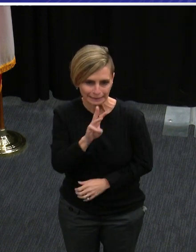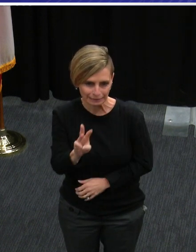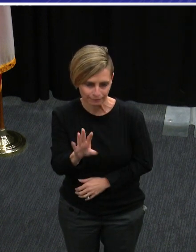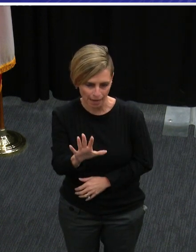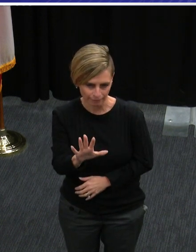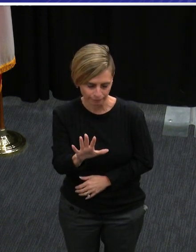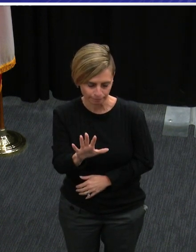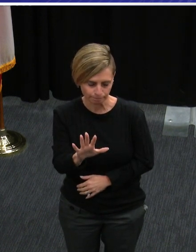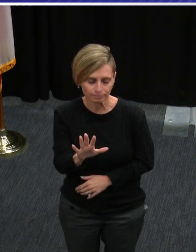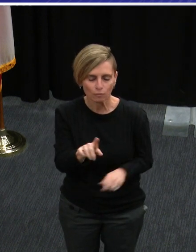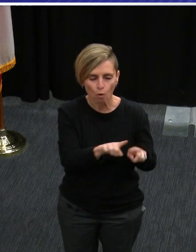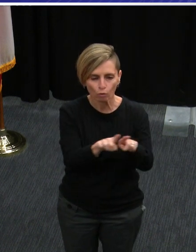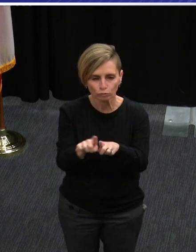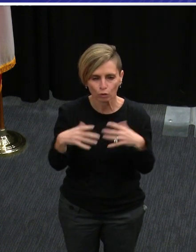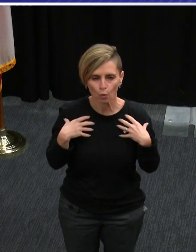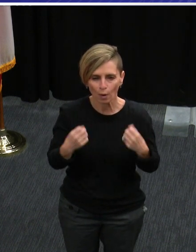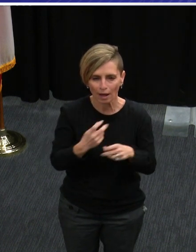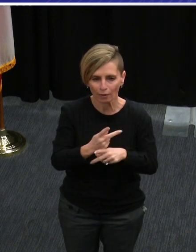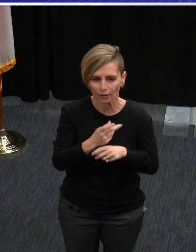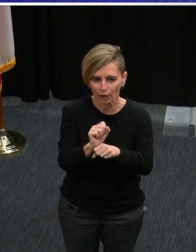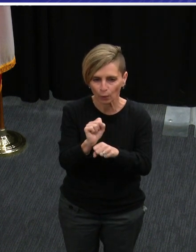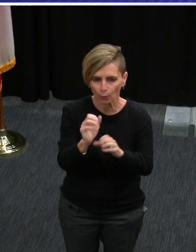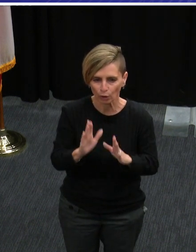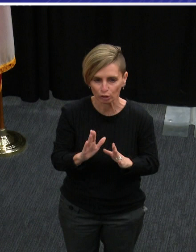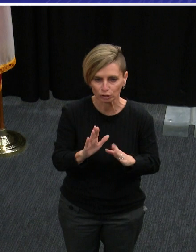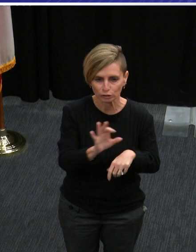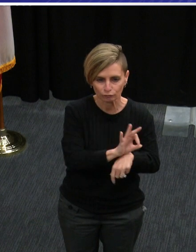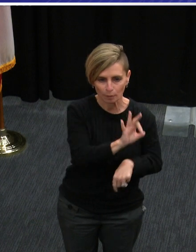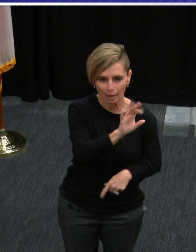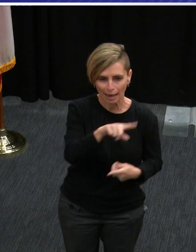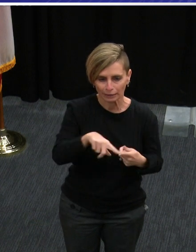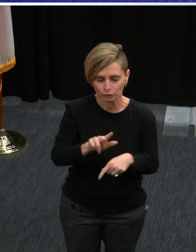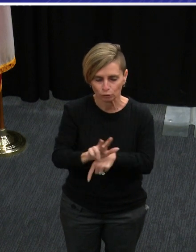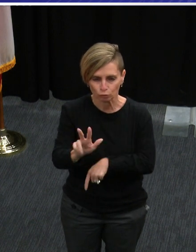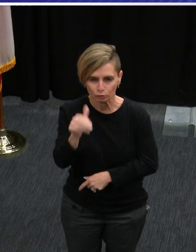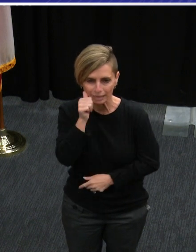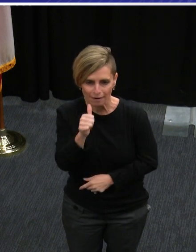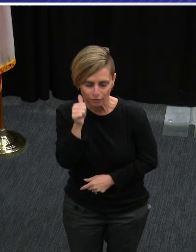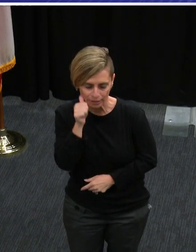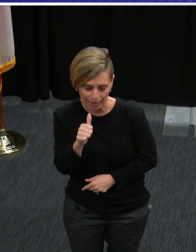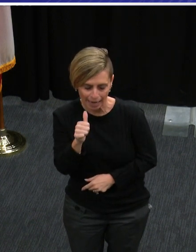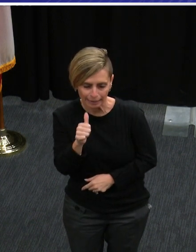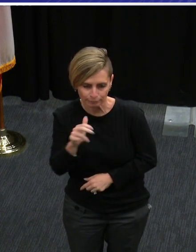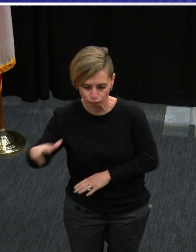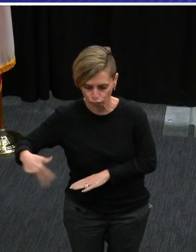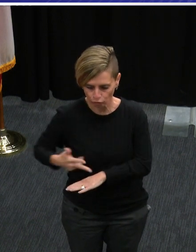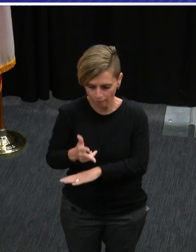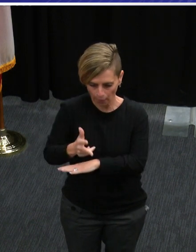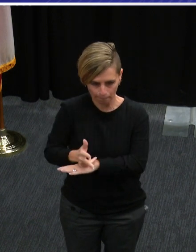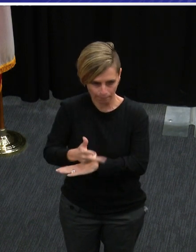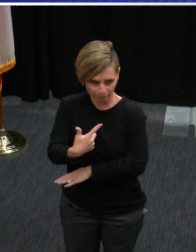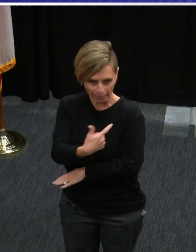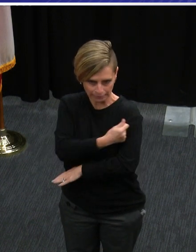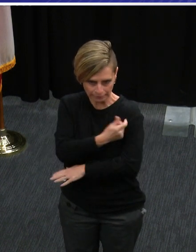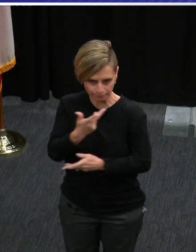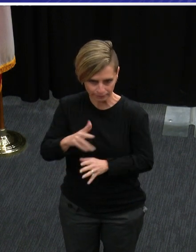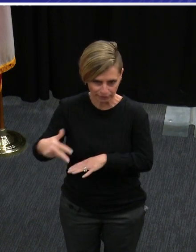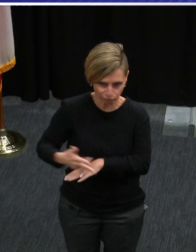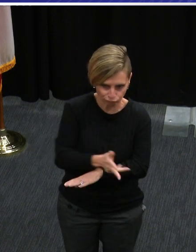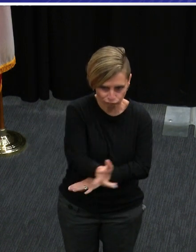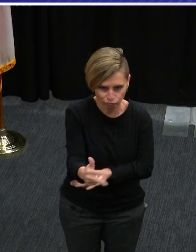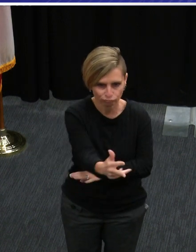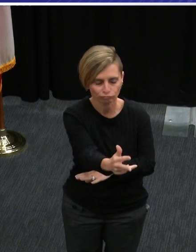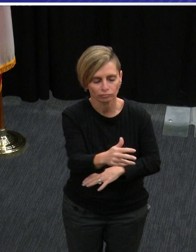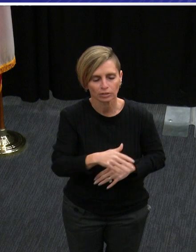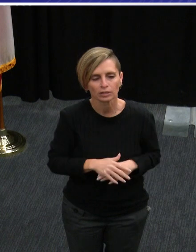healthcare workers. It is going to be from 9 a.m. to 3 p.m. per day. Now, unlike Saturday's event, this